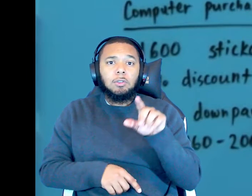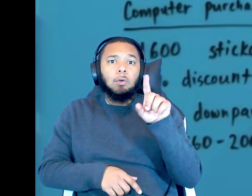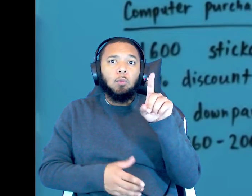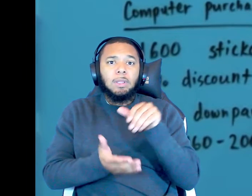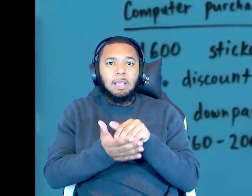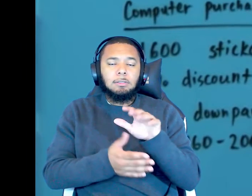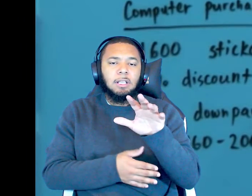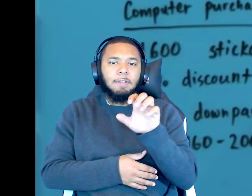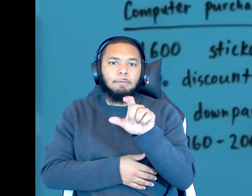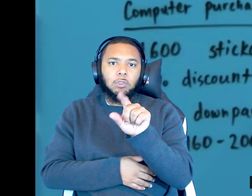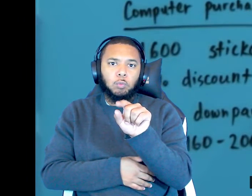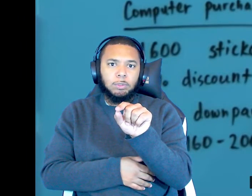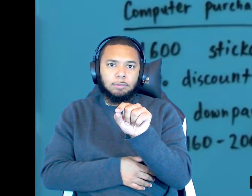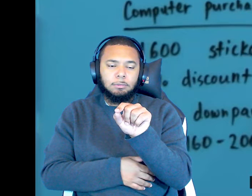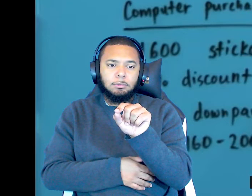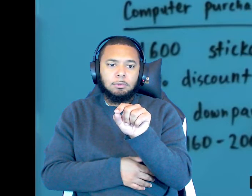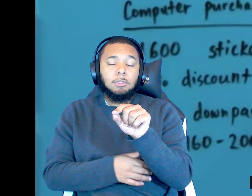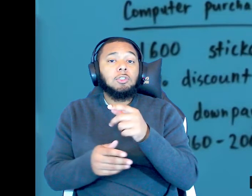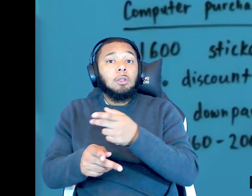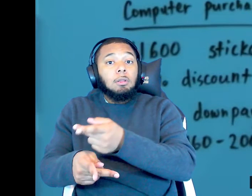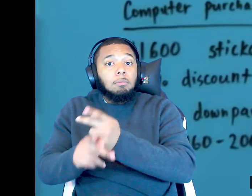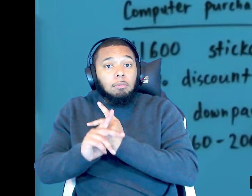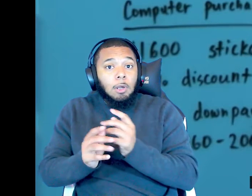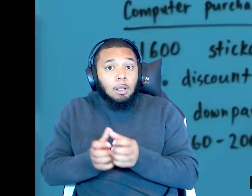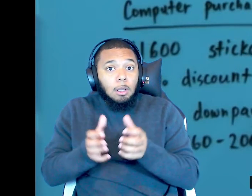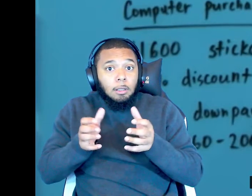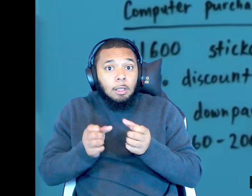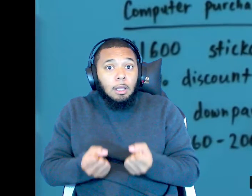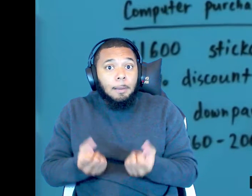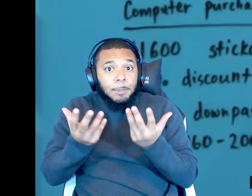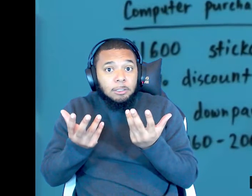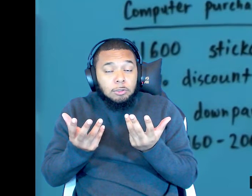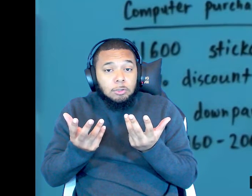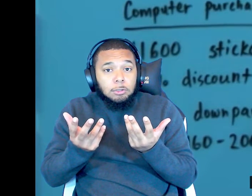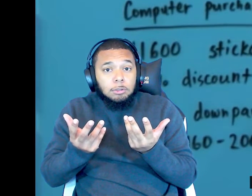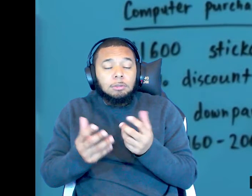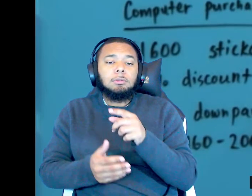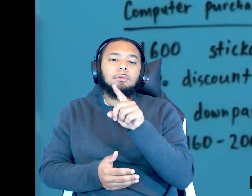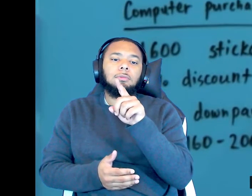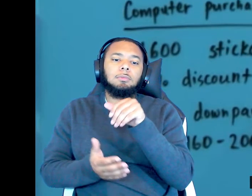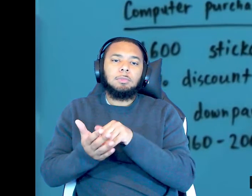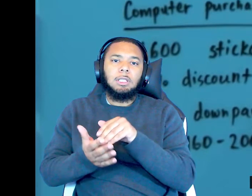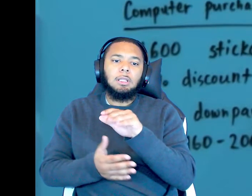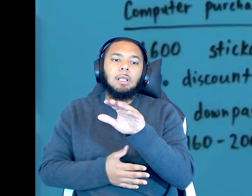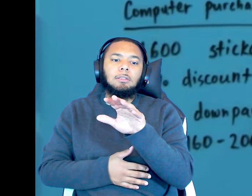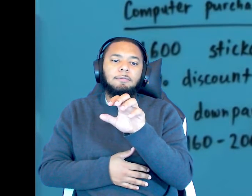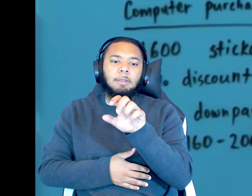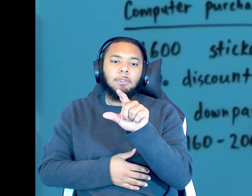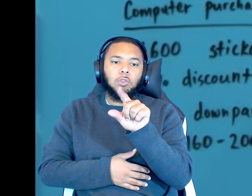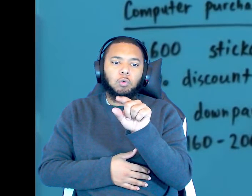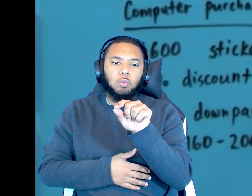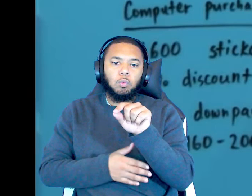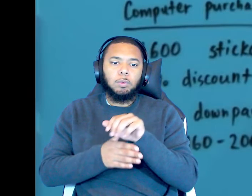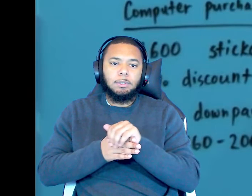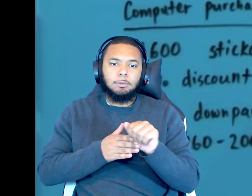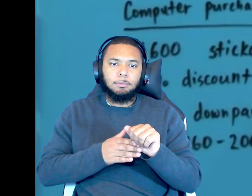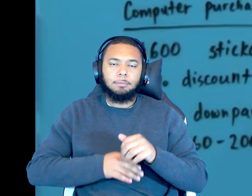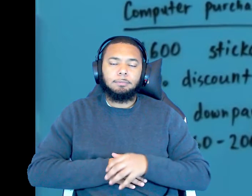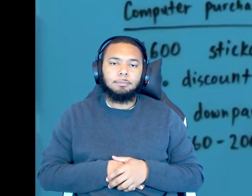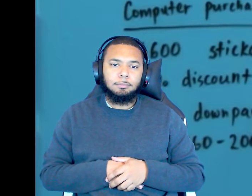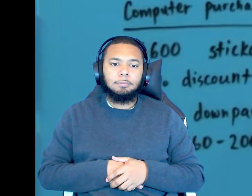$1,520. So the amount financed, we are going to finance and pay an installment loan on the original amount